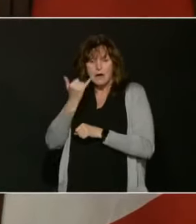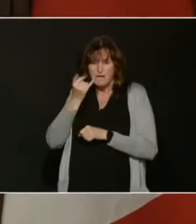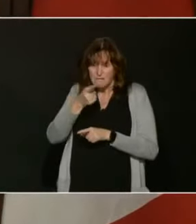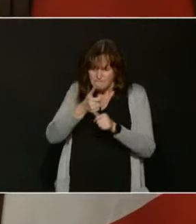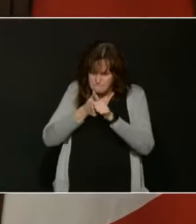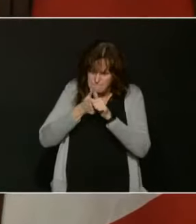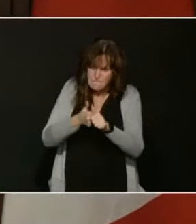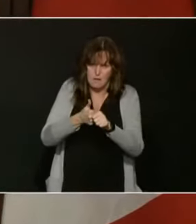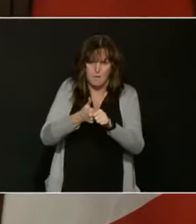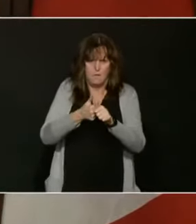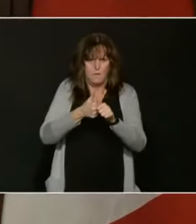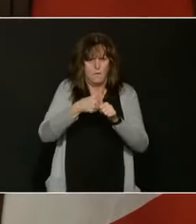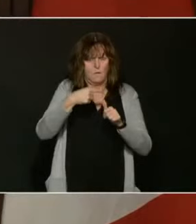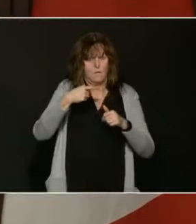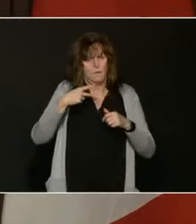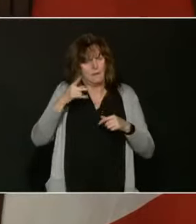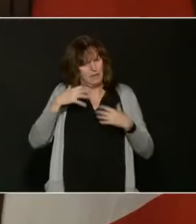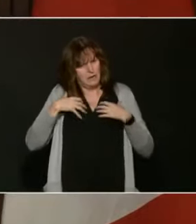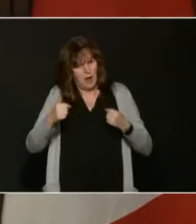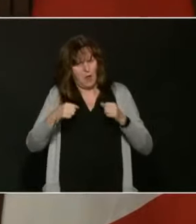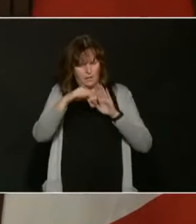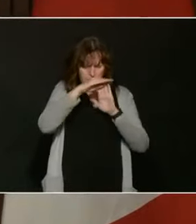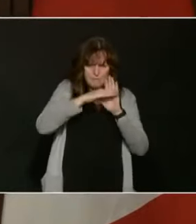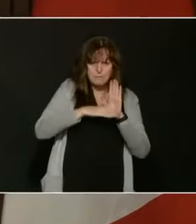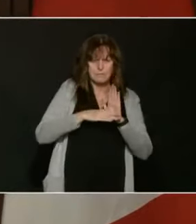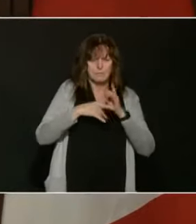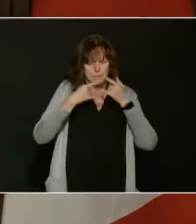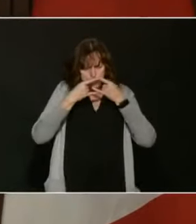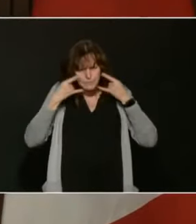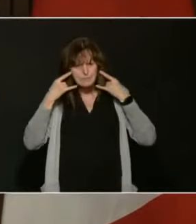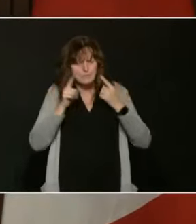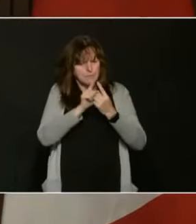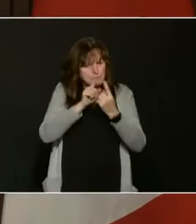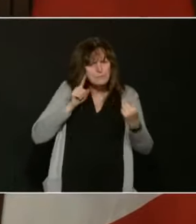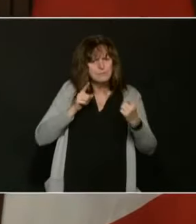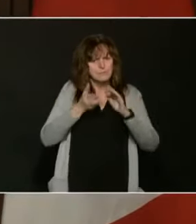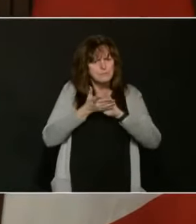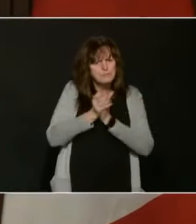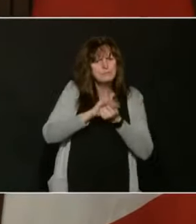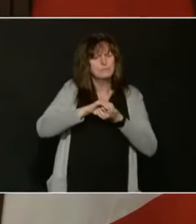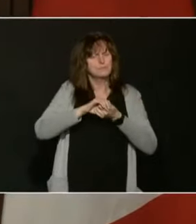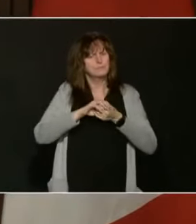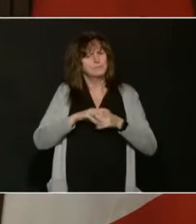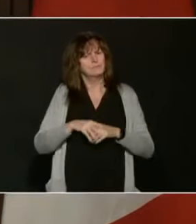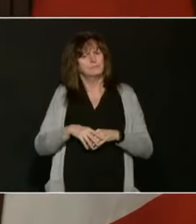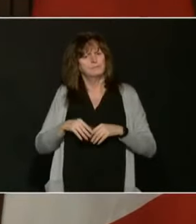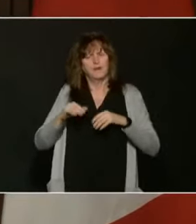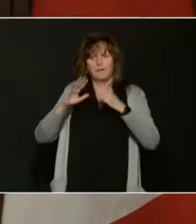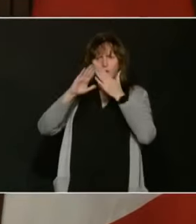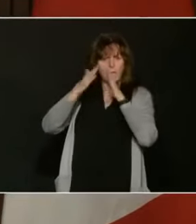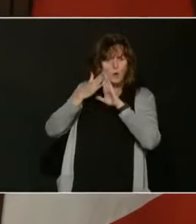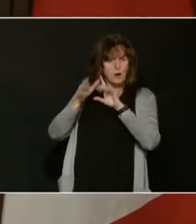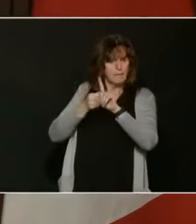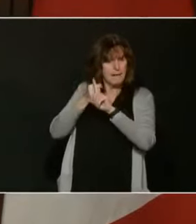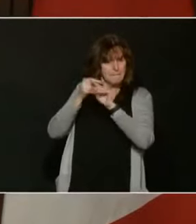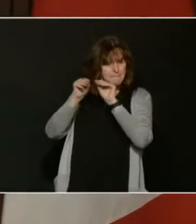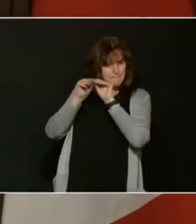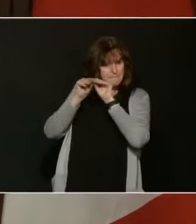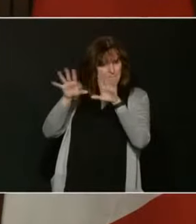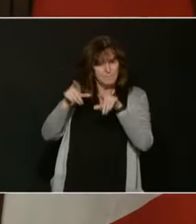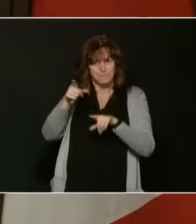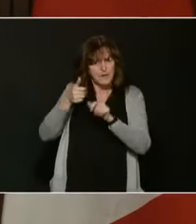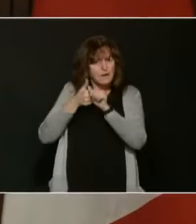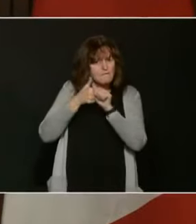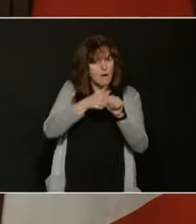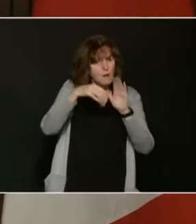if we are able to make sure that people are able to adhere to those measures, then you actually can get that coming back down again.